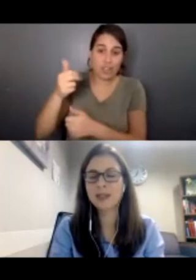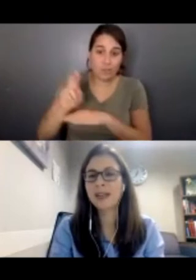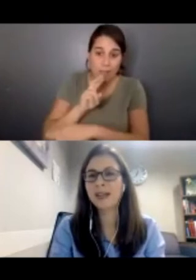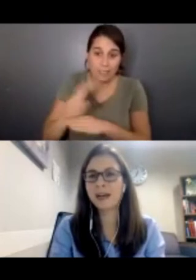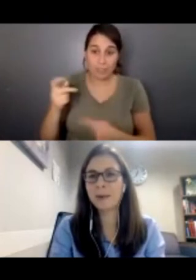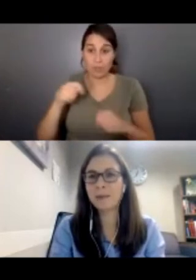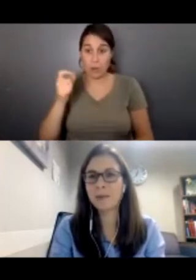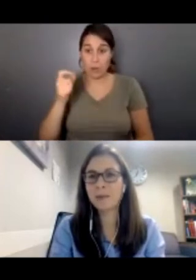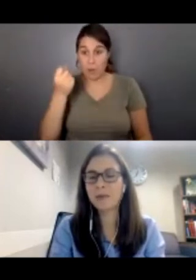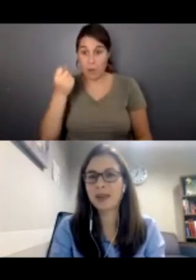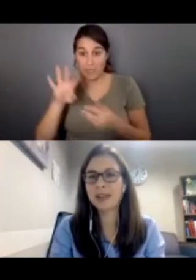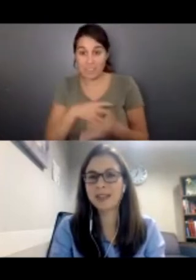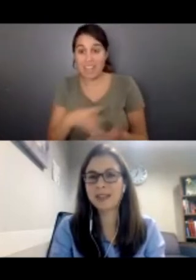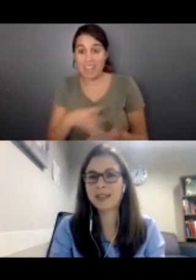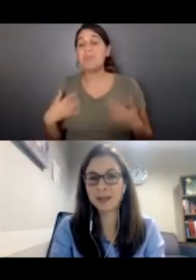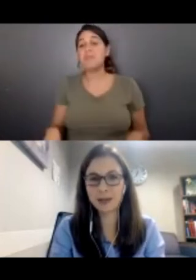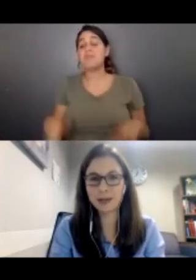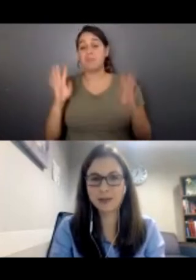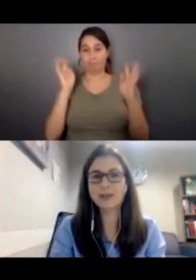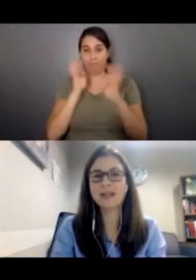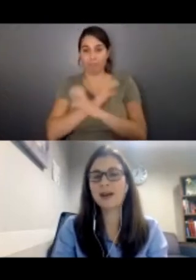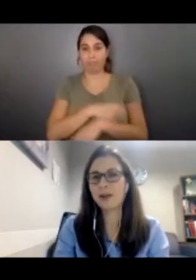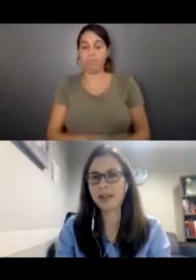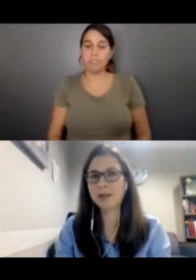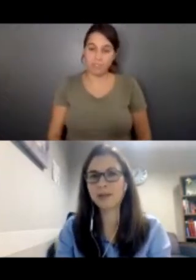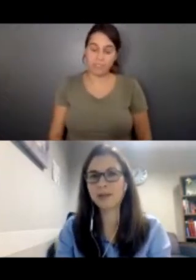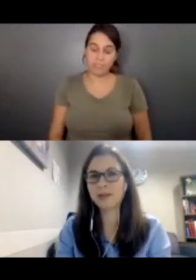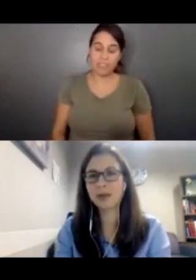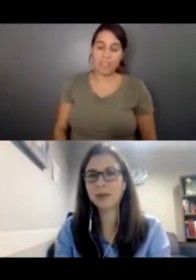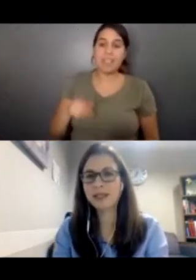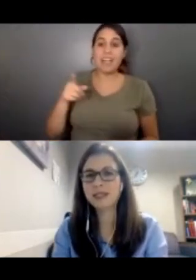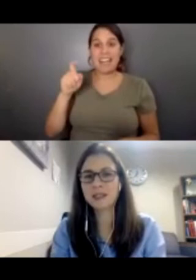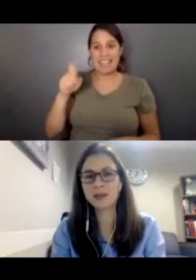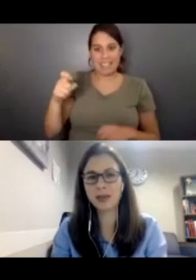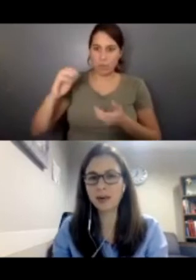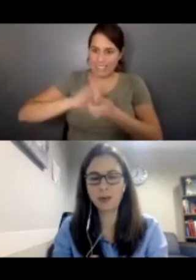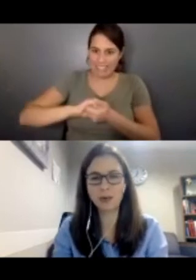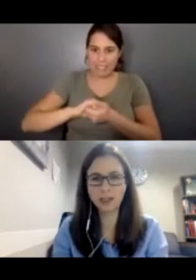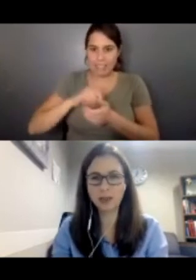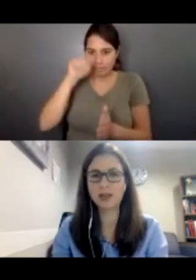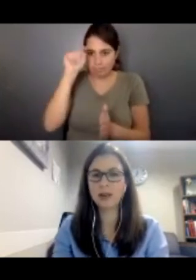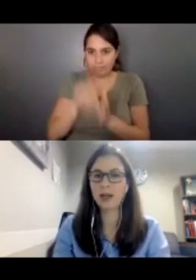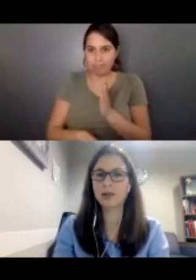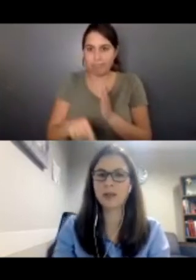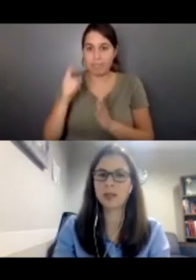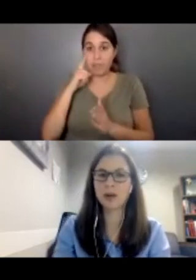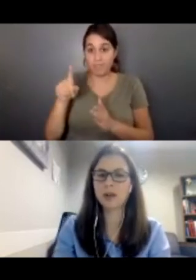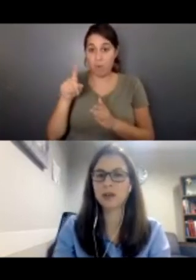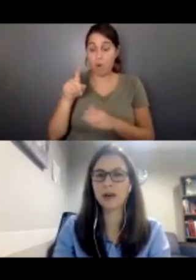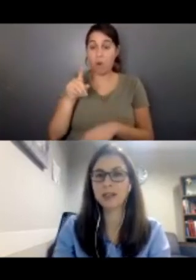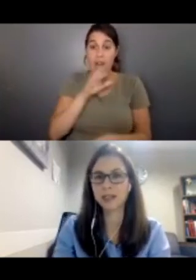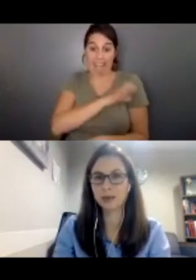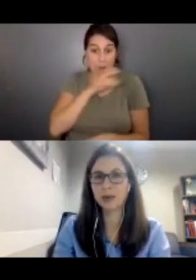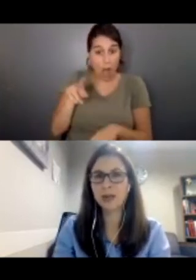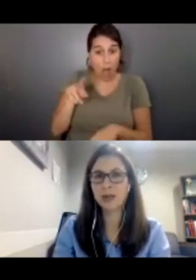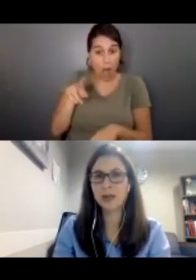schedules is very useful, not only for the observation piece to line up when we'll actually do the clinical observation, but also